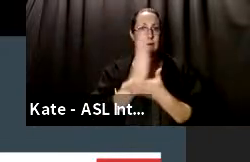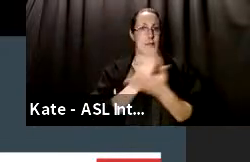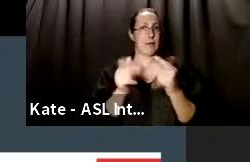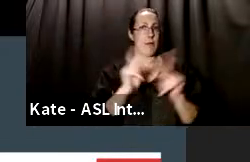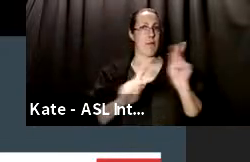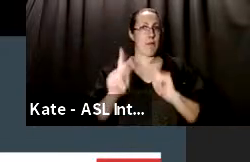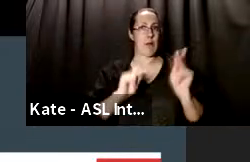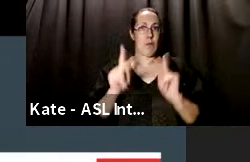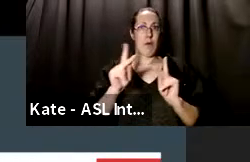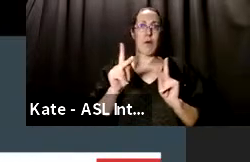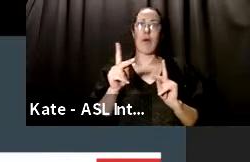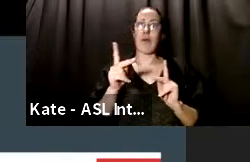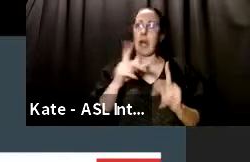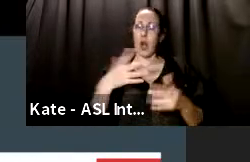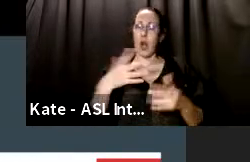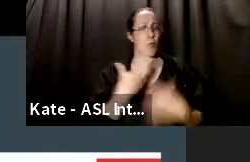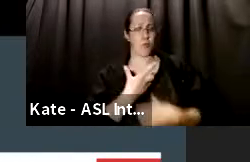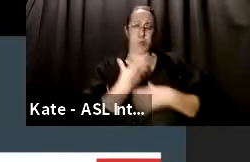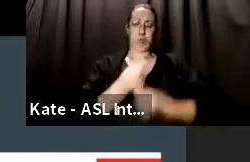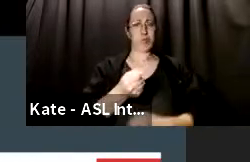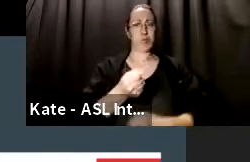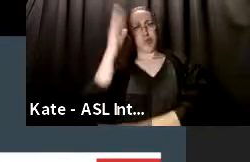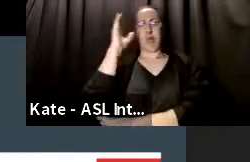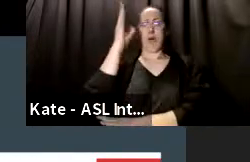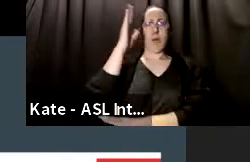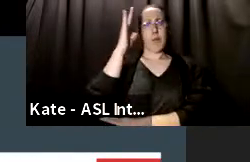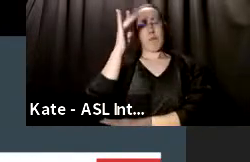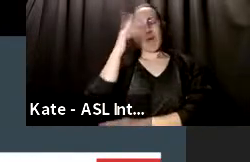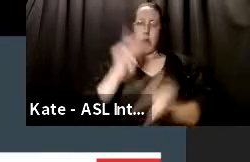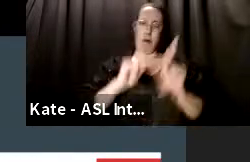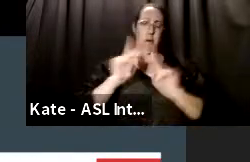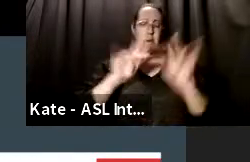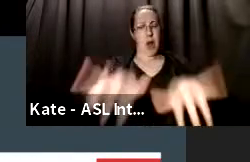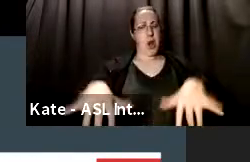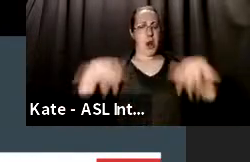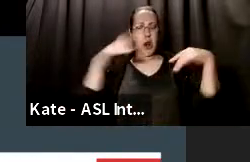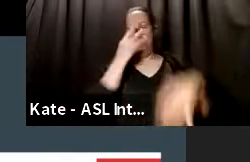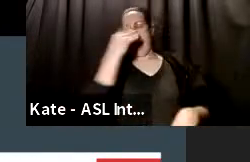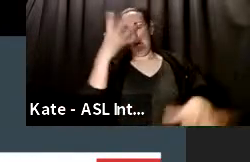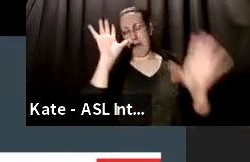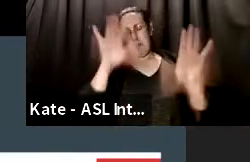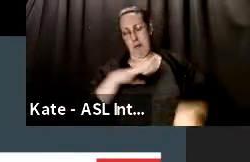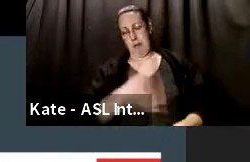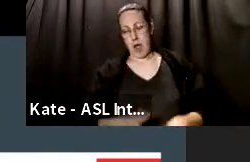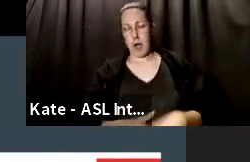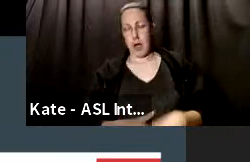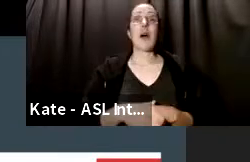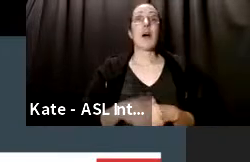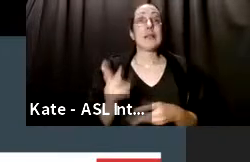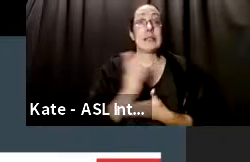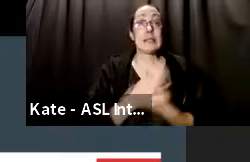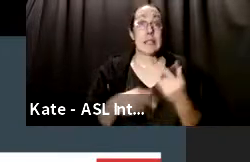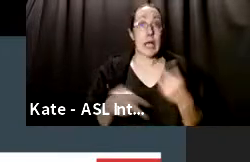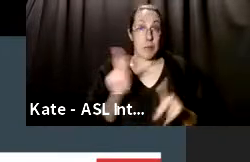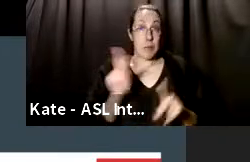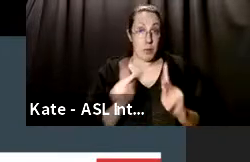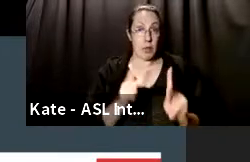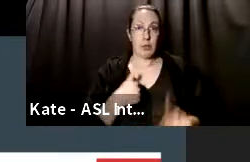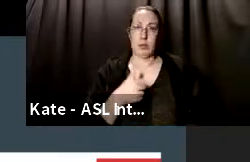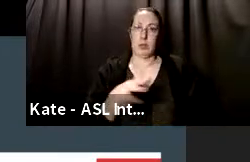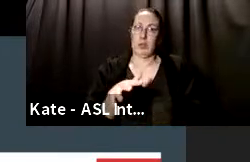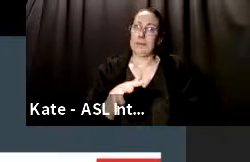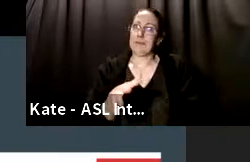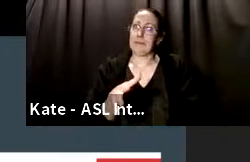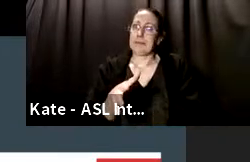cohort that are super confident speaking in a room full of people. And we had some people when they applied tell us, I'm pretty nervous to speak in front of